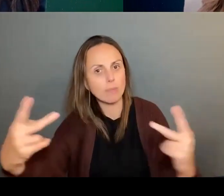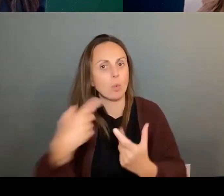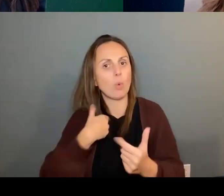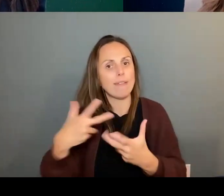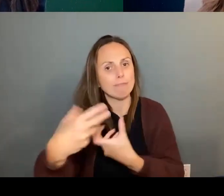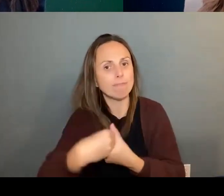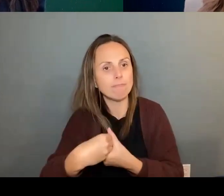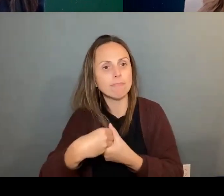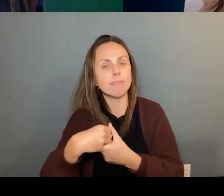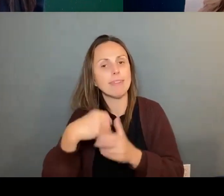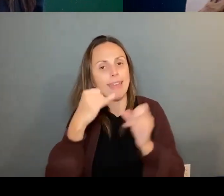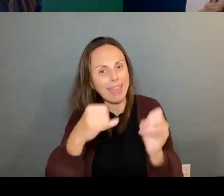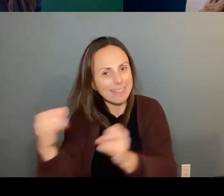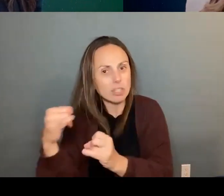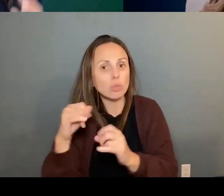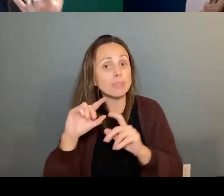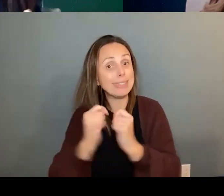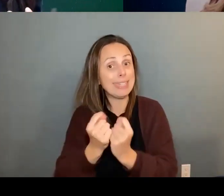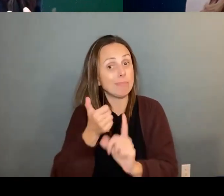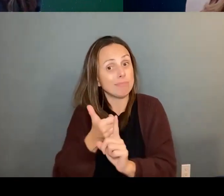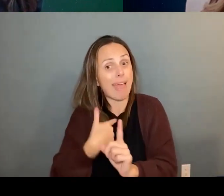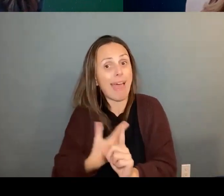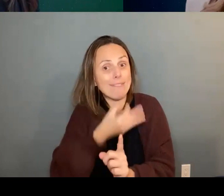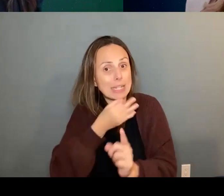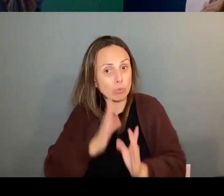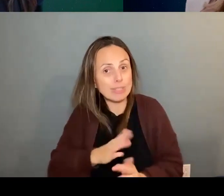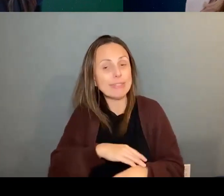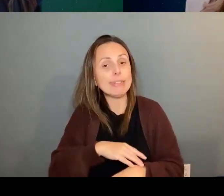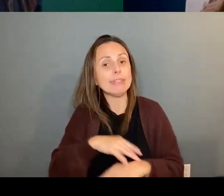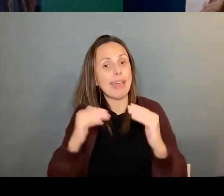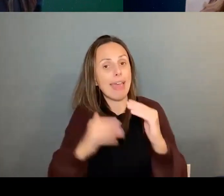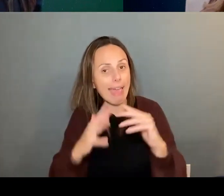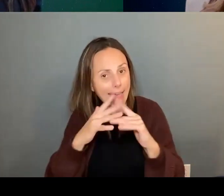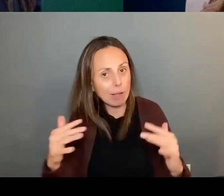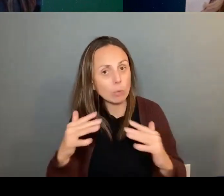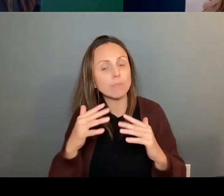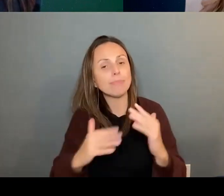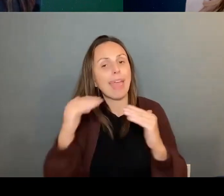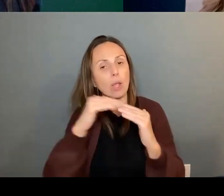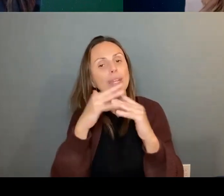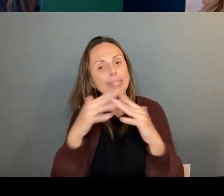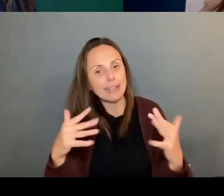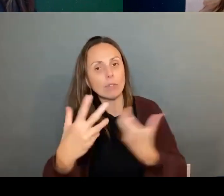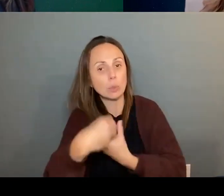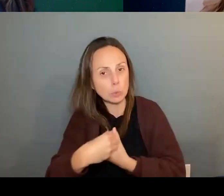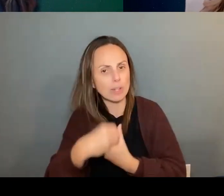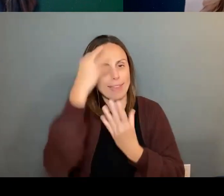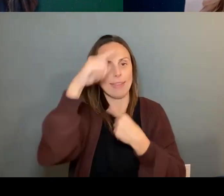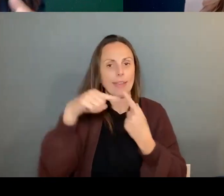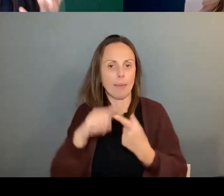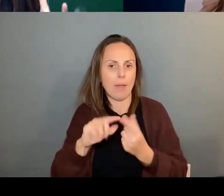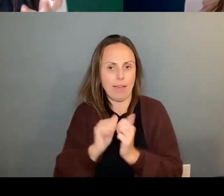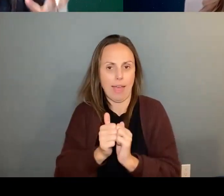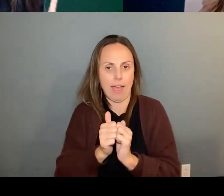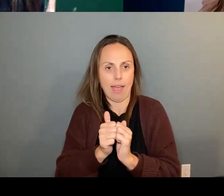engaged individuals on our team who have expertise in equity, diversity, and inclusion, and really thinking about